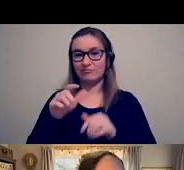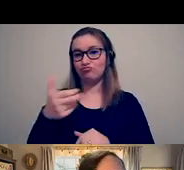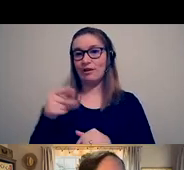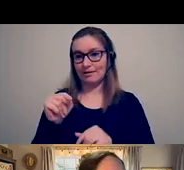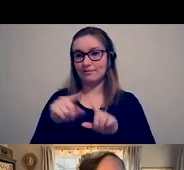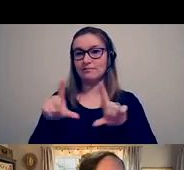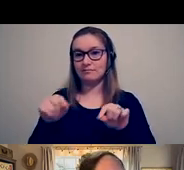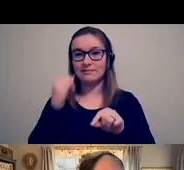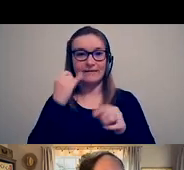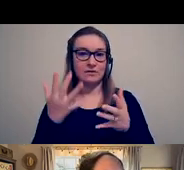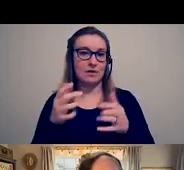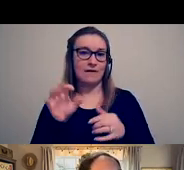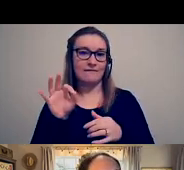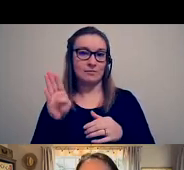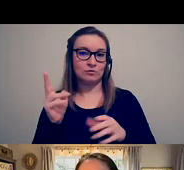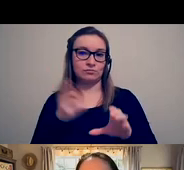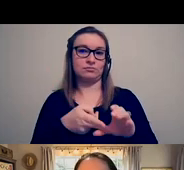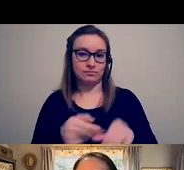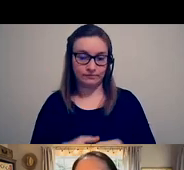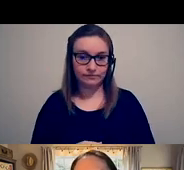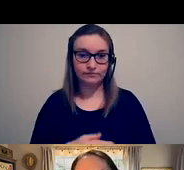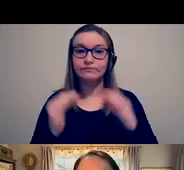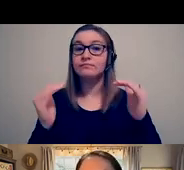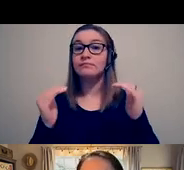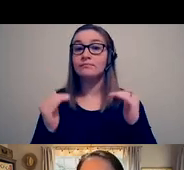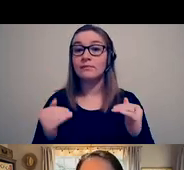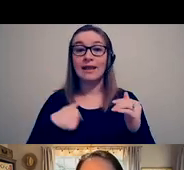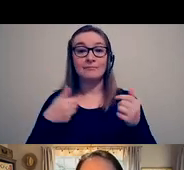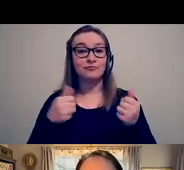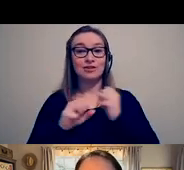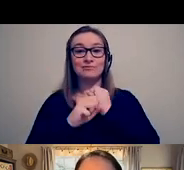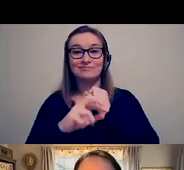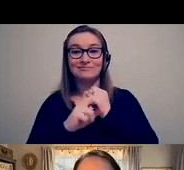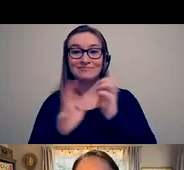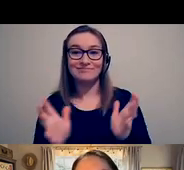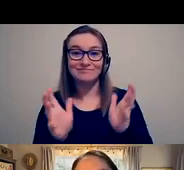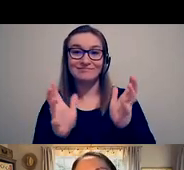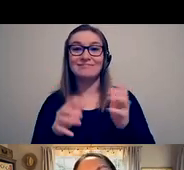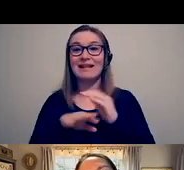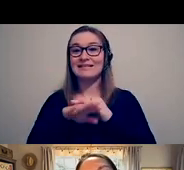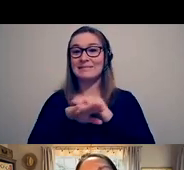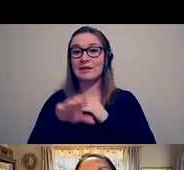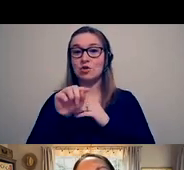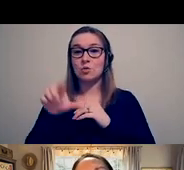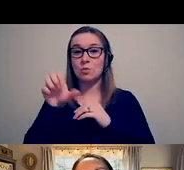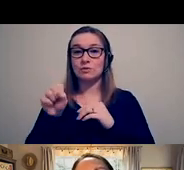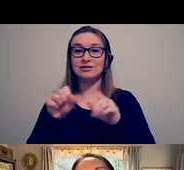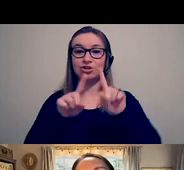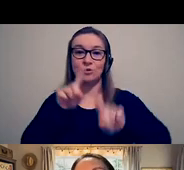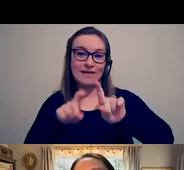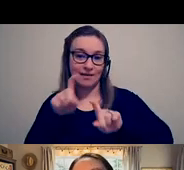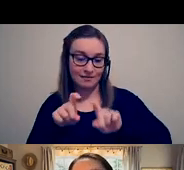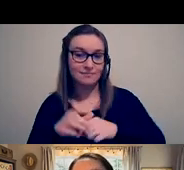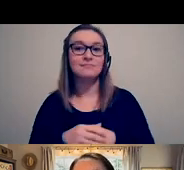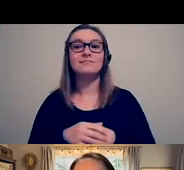group. And then I'm still trying to promote our accessibility tools survey. So we are trying,